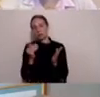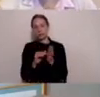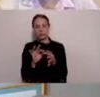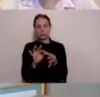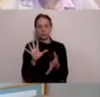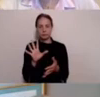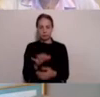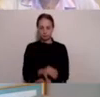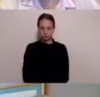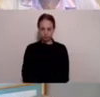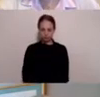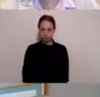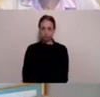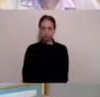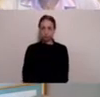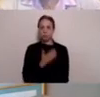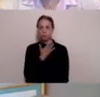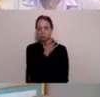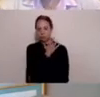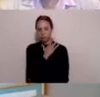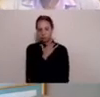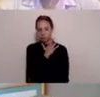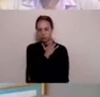no, I think we may have lost Mary briefly again.